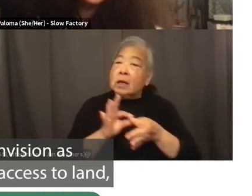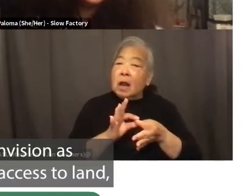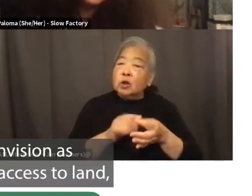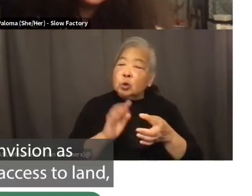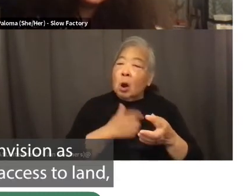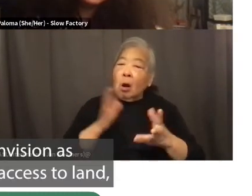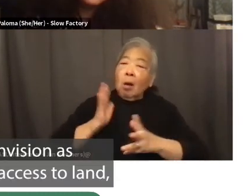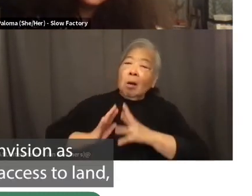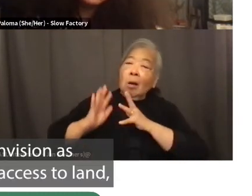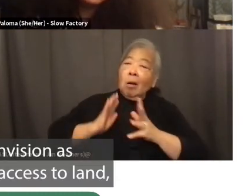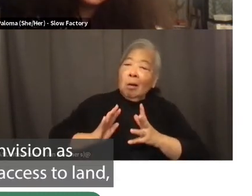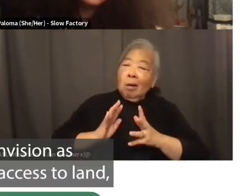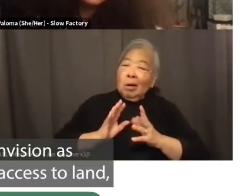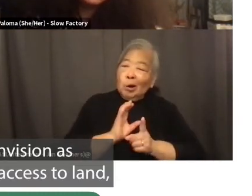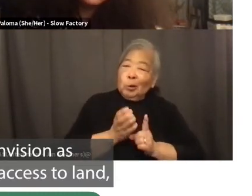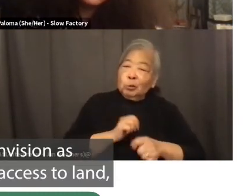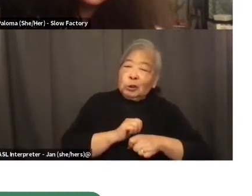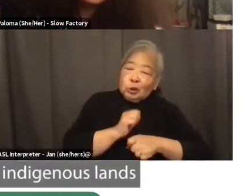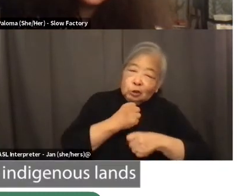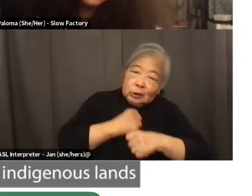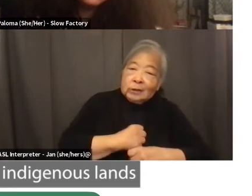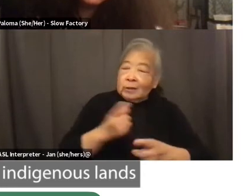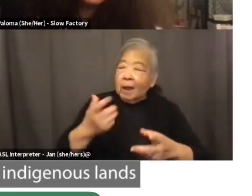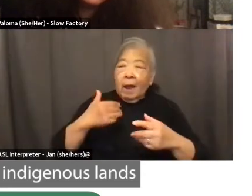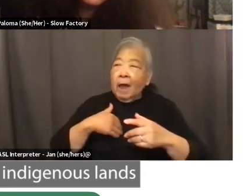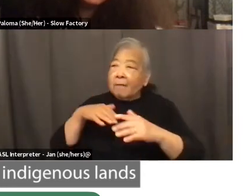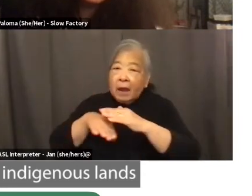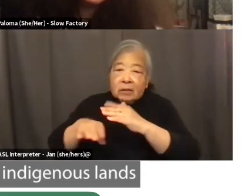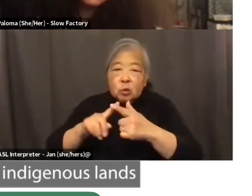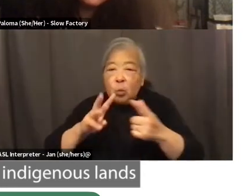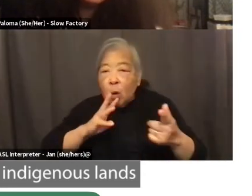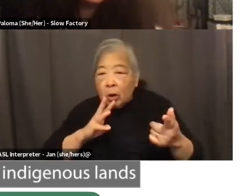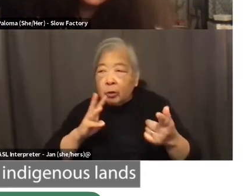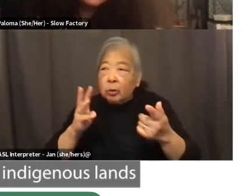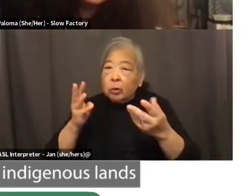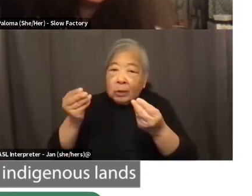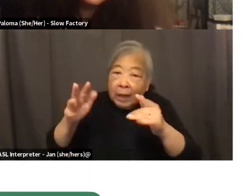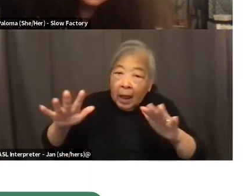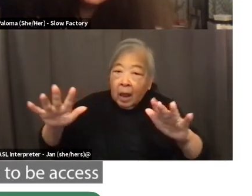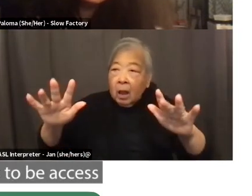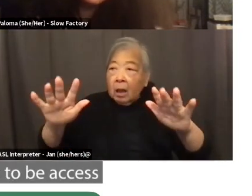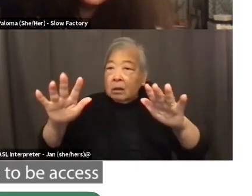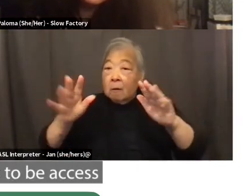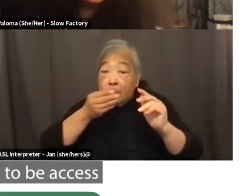that I envision as prosperity, access to land, water, food, like our indigenous lands,